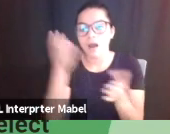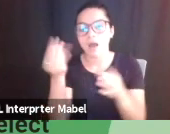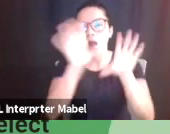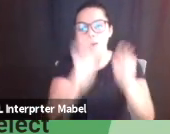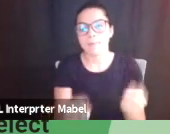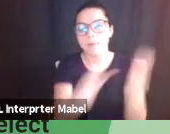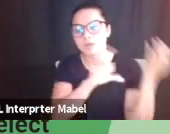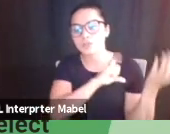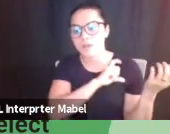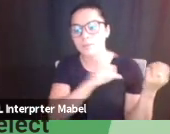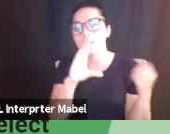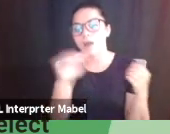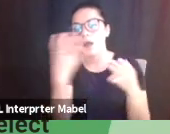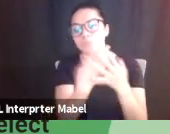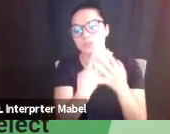Thank you, everyone.